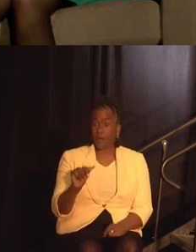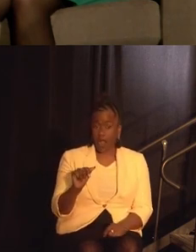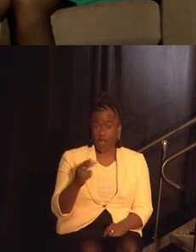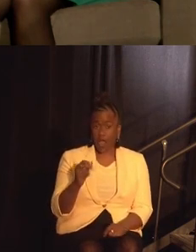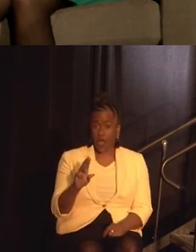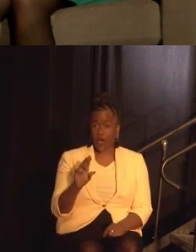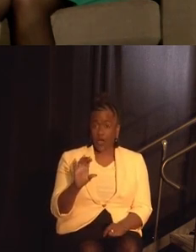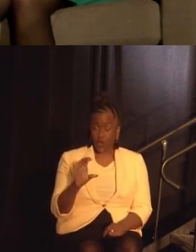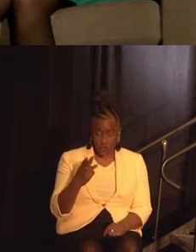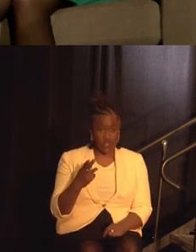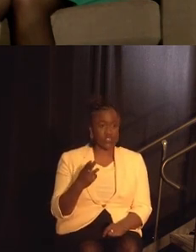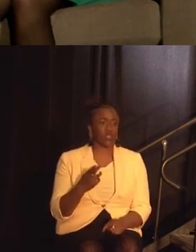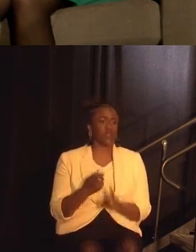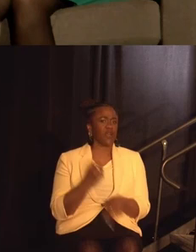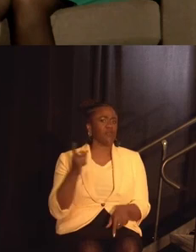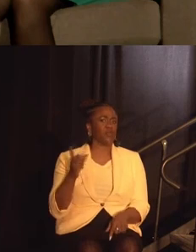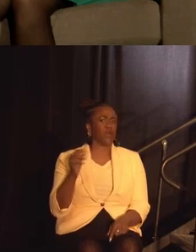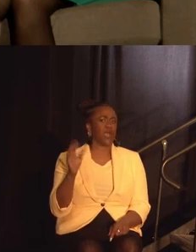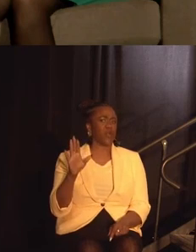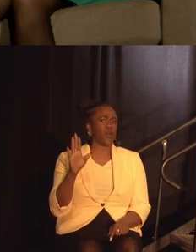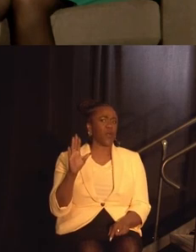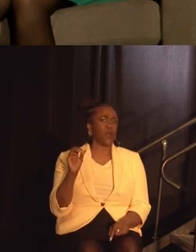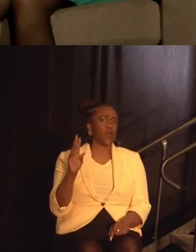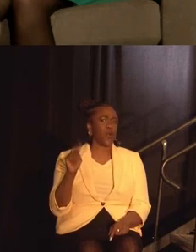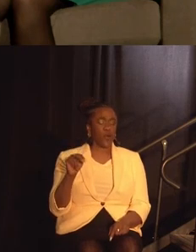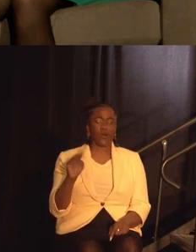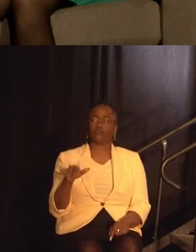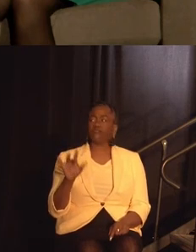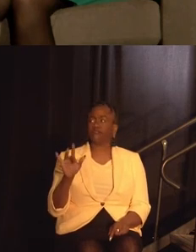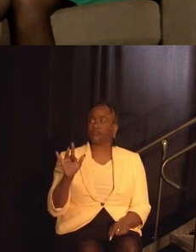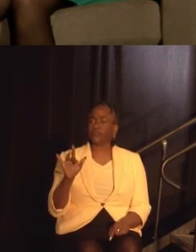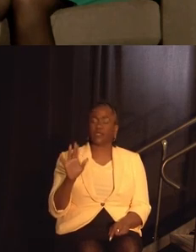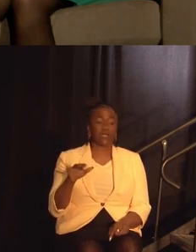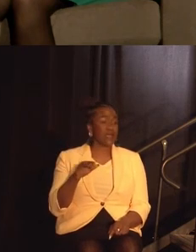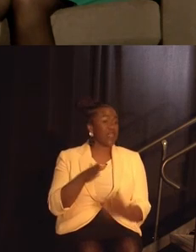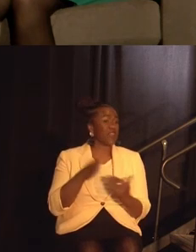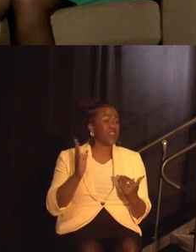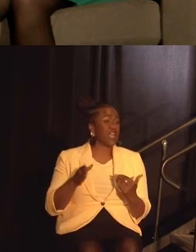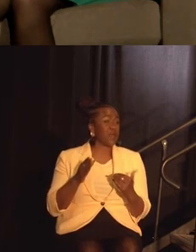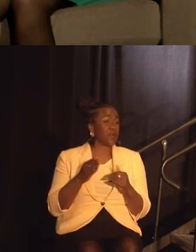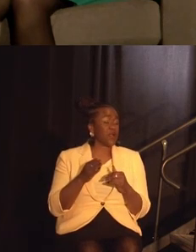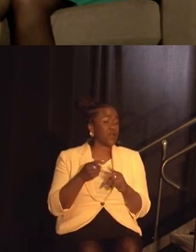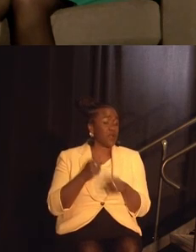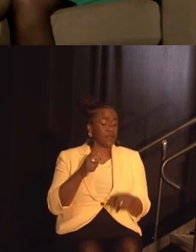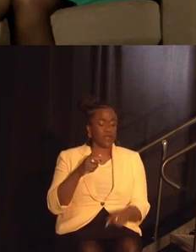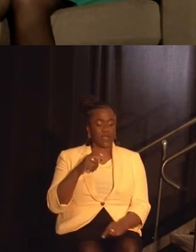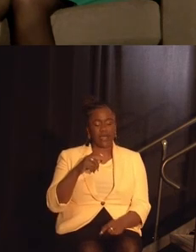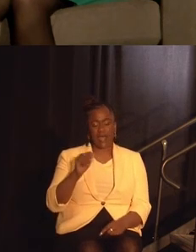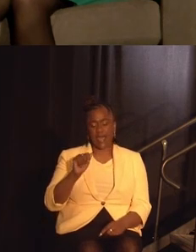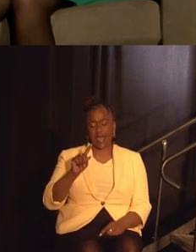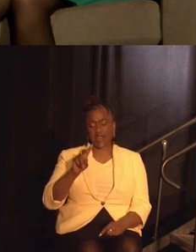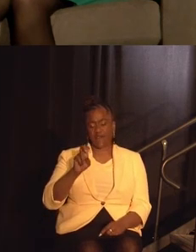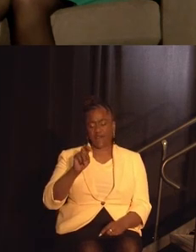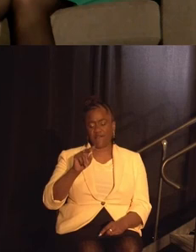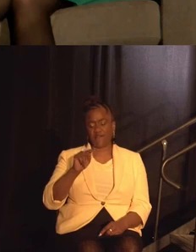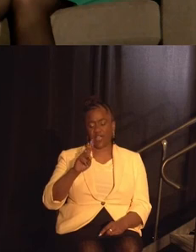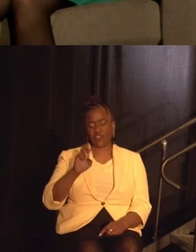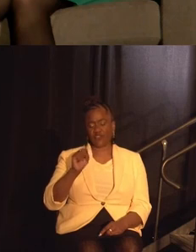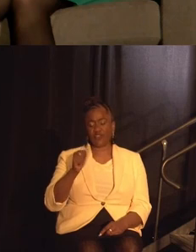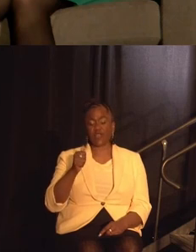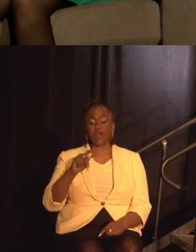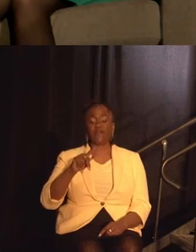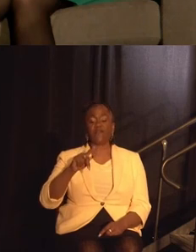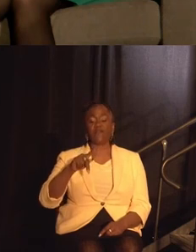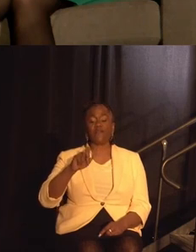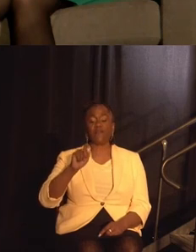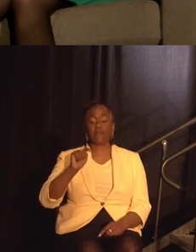Their Own. Oh, poor Marla. Oh, the neighbor with the arm flab from The Adventures of Pete and Pete. A deep cut, perhaps, but